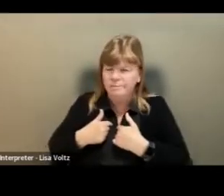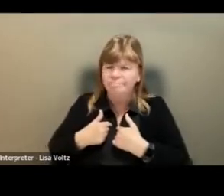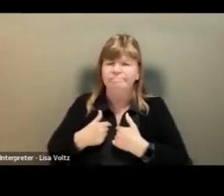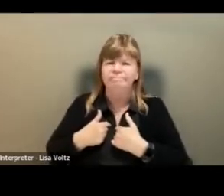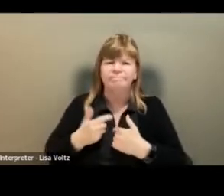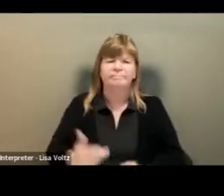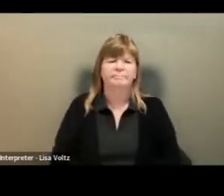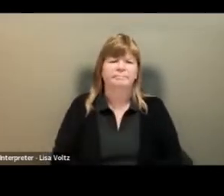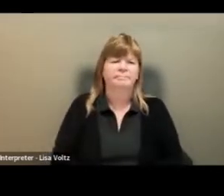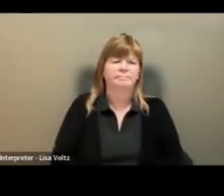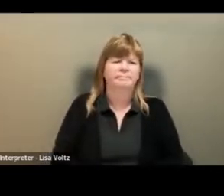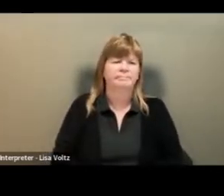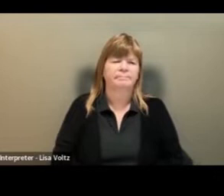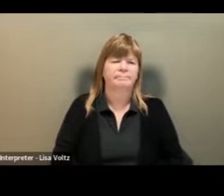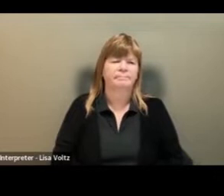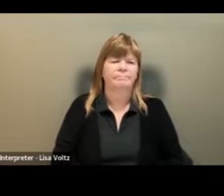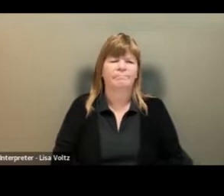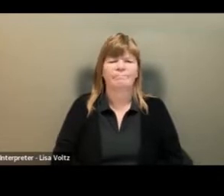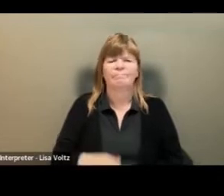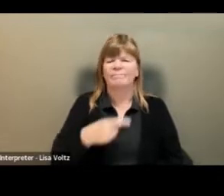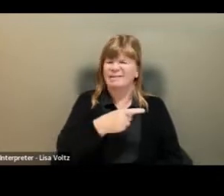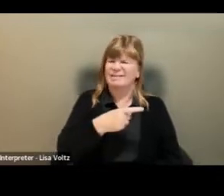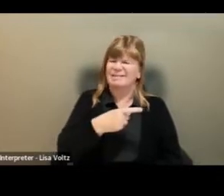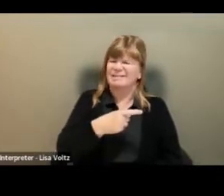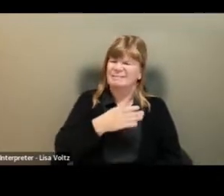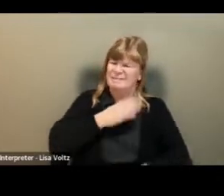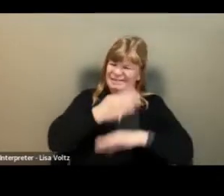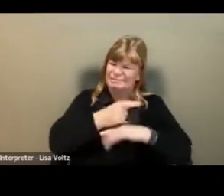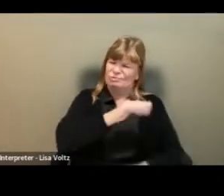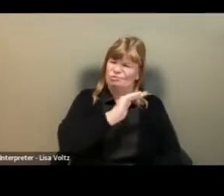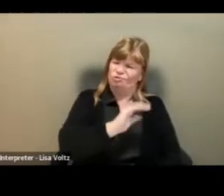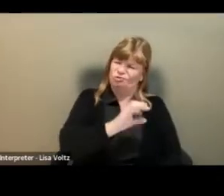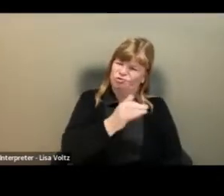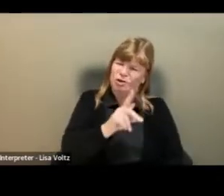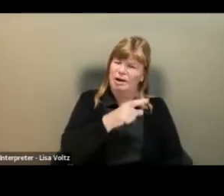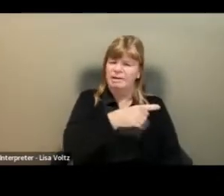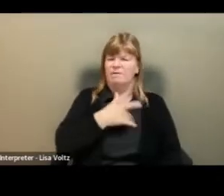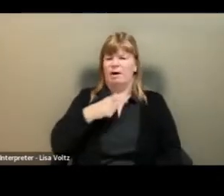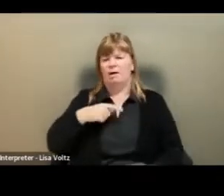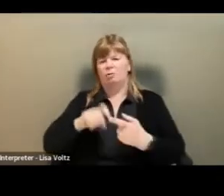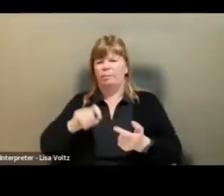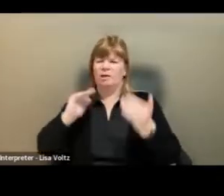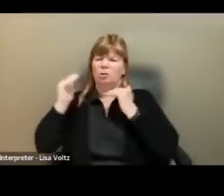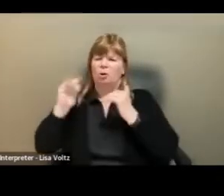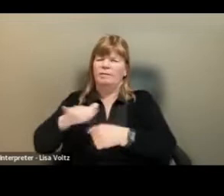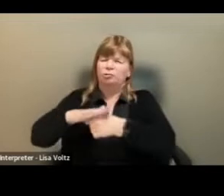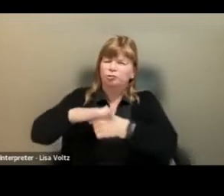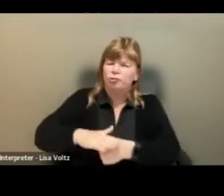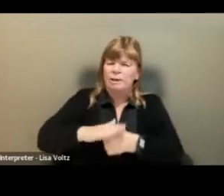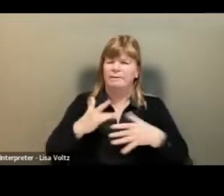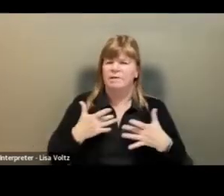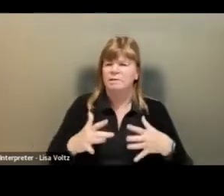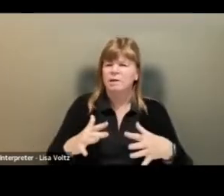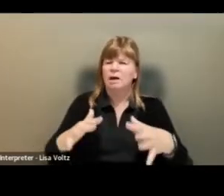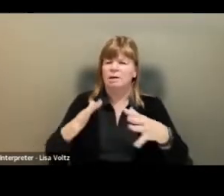he was a child, and he felt that he needed to be the adult, and the stress and the anxiety that caused him.